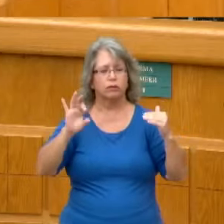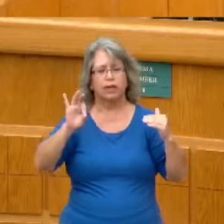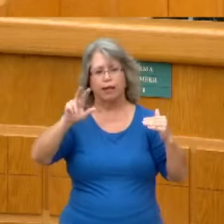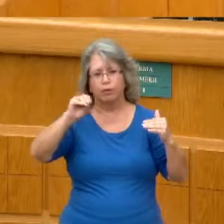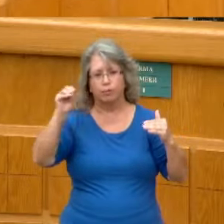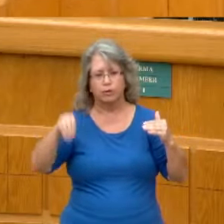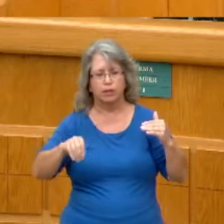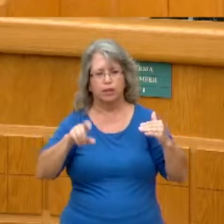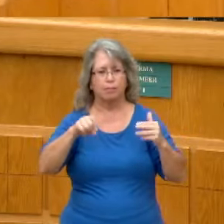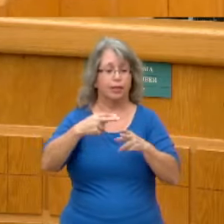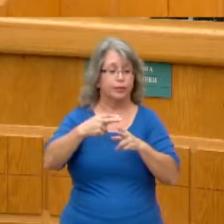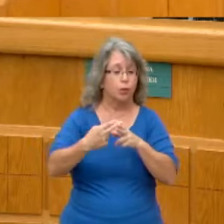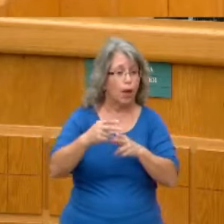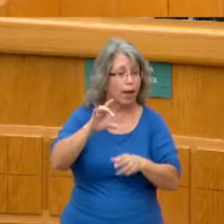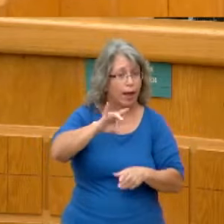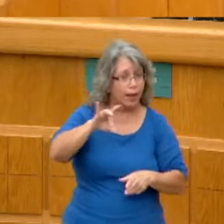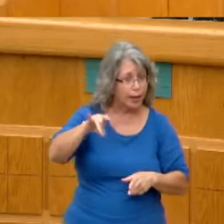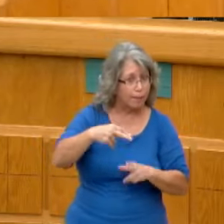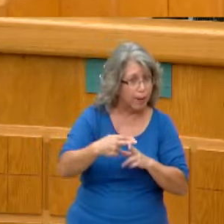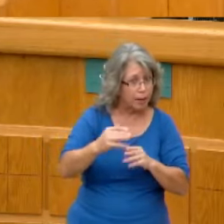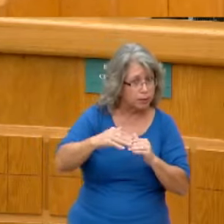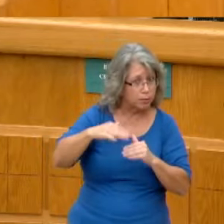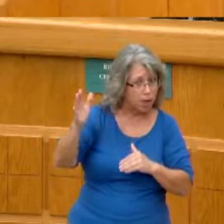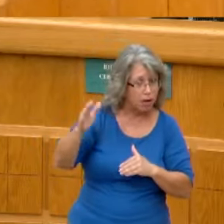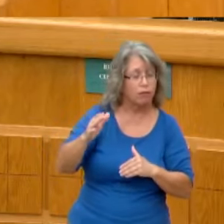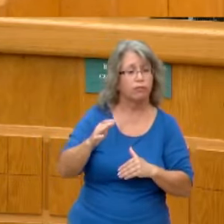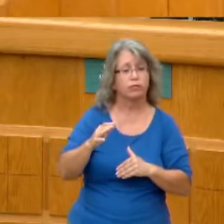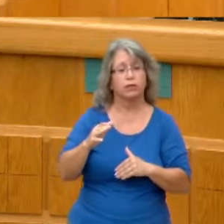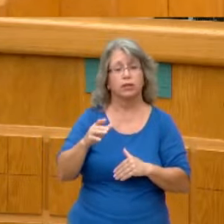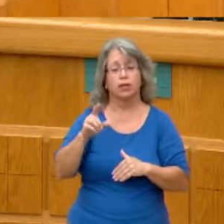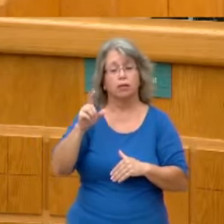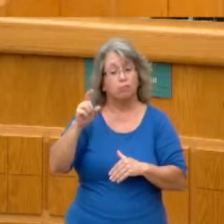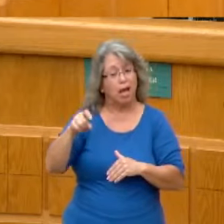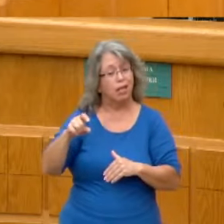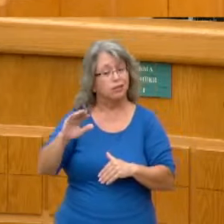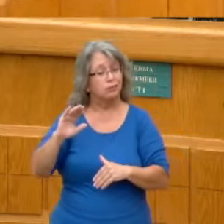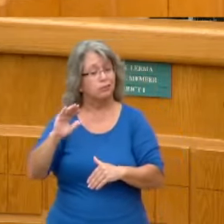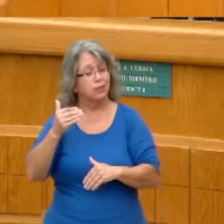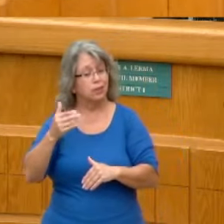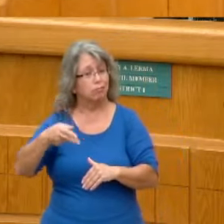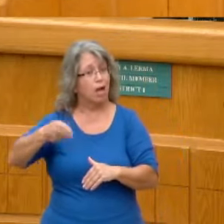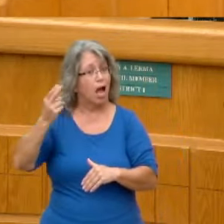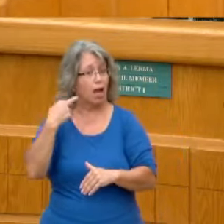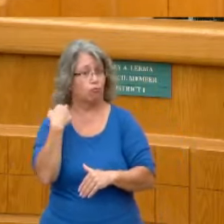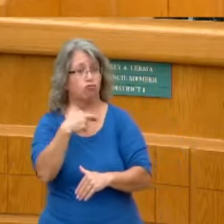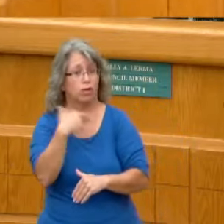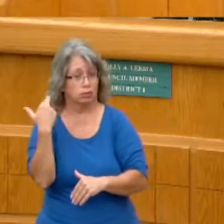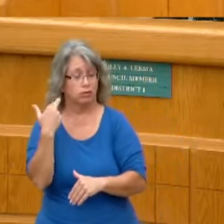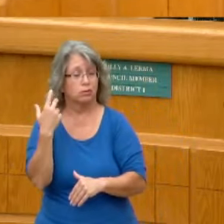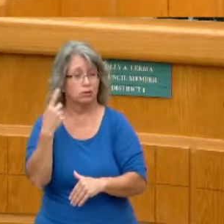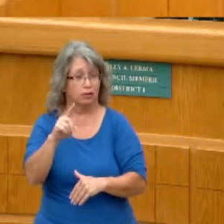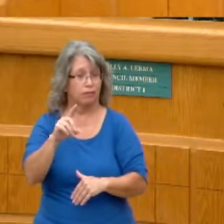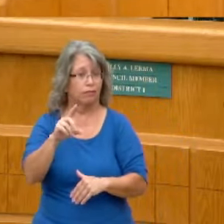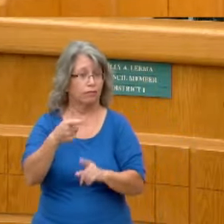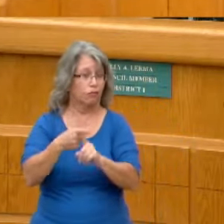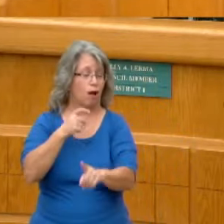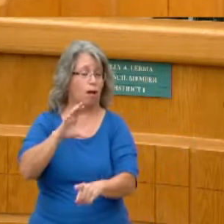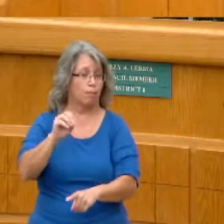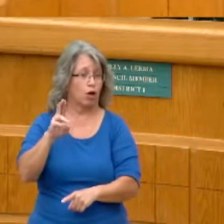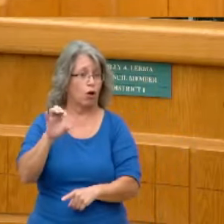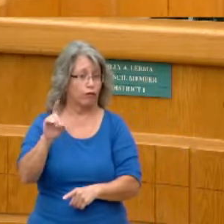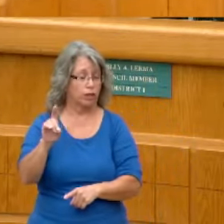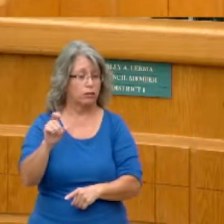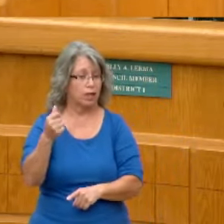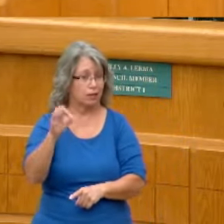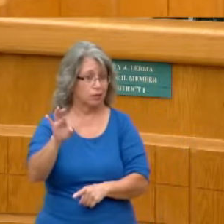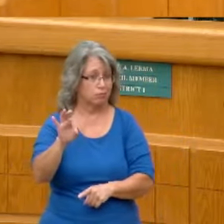88 pounds, must be at high risk for progression to severe COVID-19, including hospitalization or death.